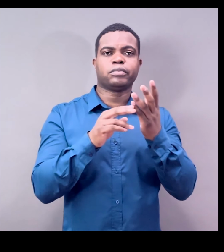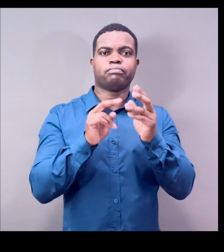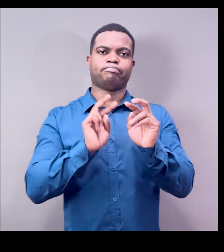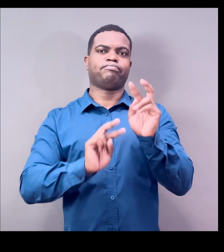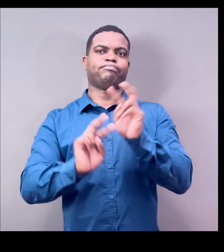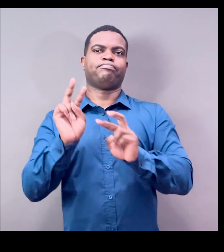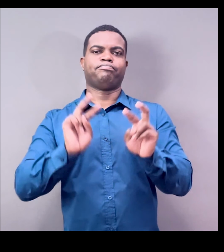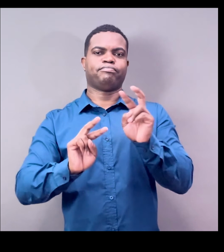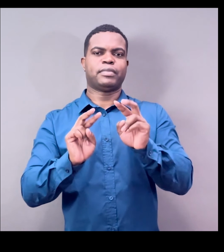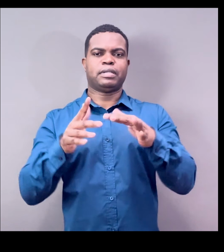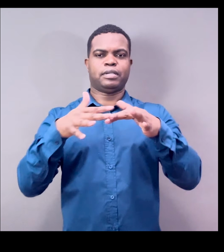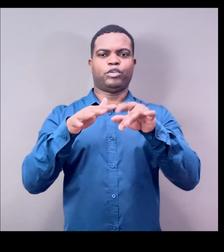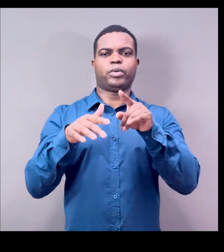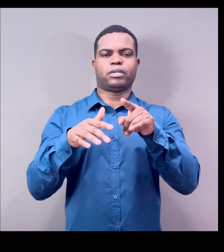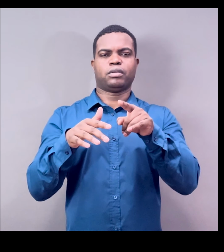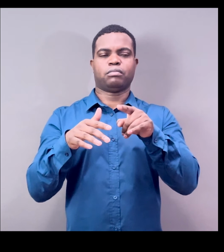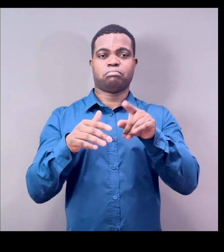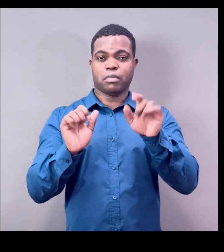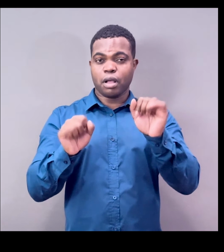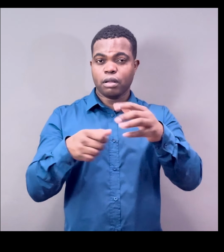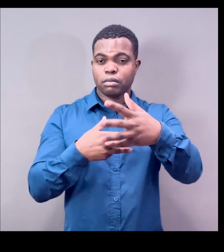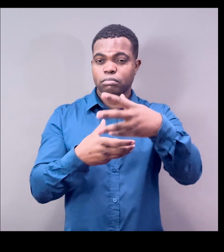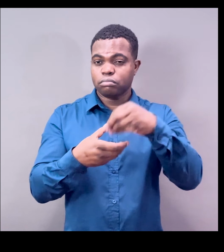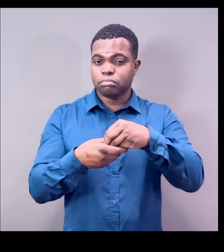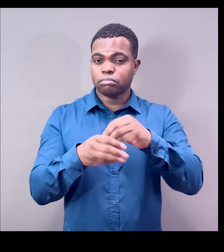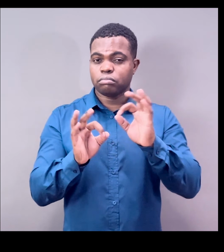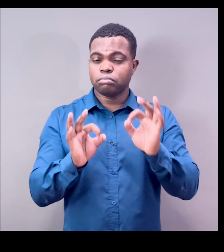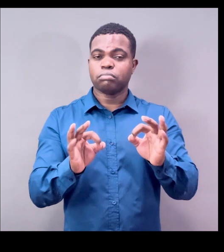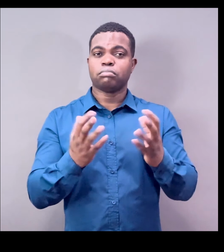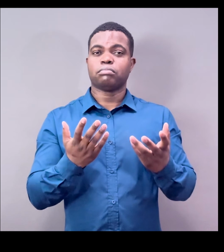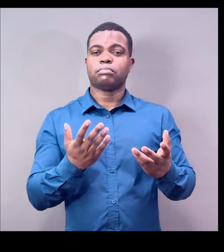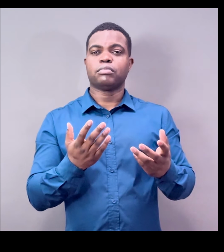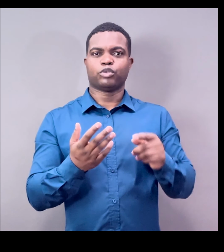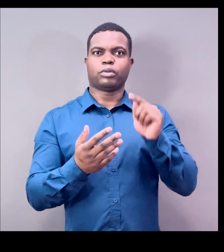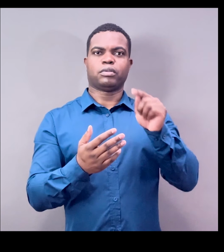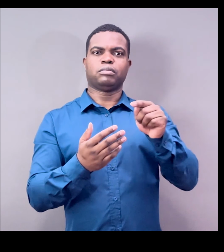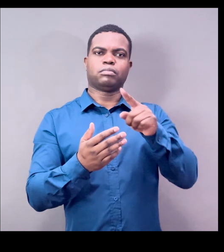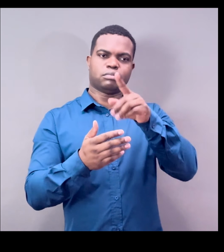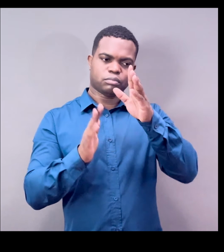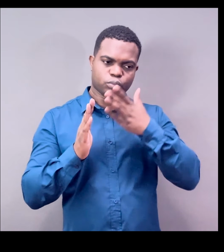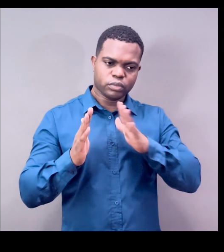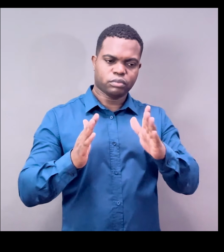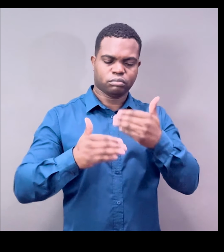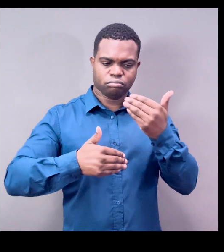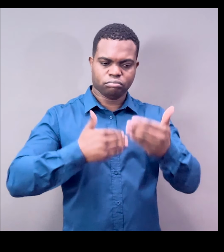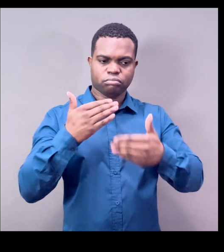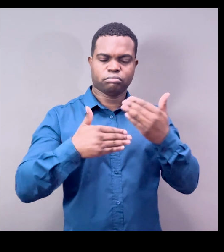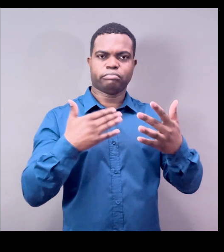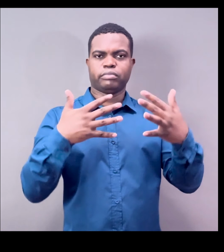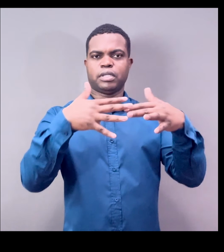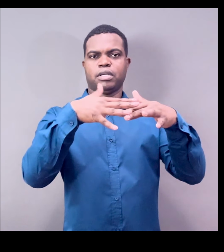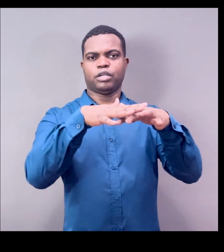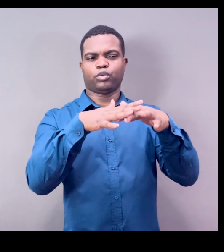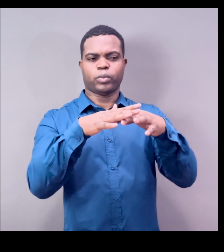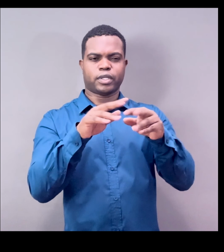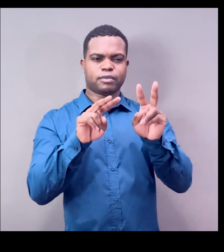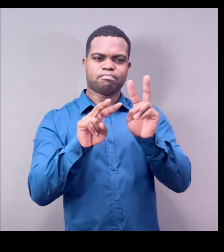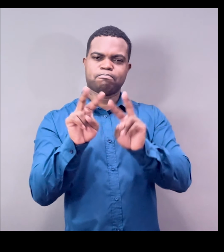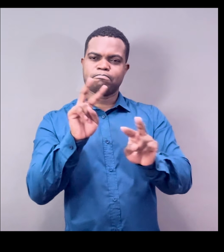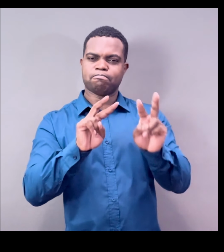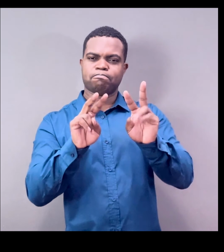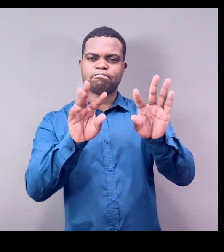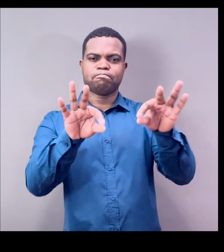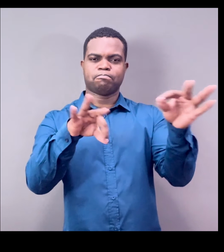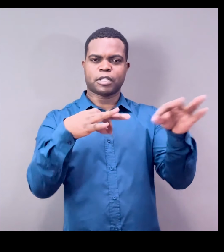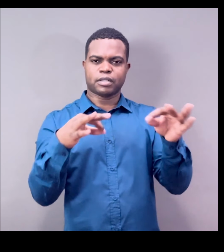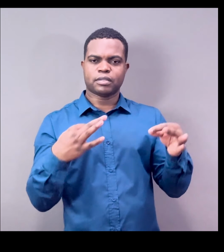and potential contribution. So you might also want to carry out network analysis. Network